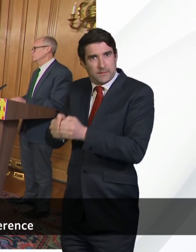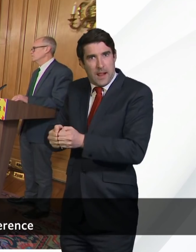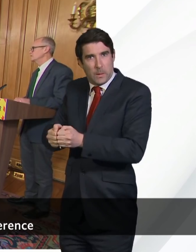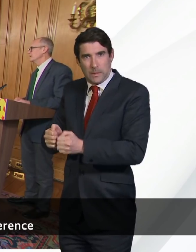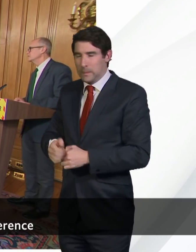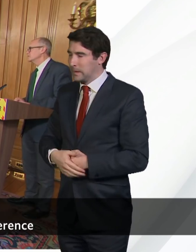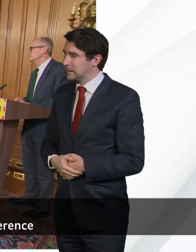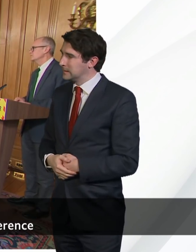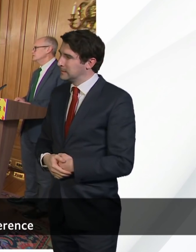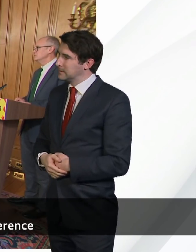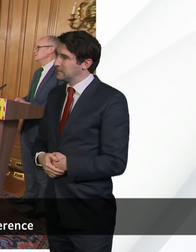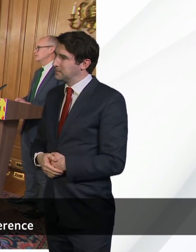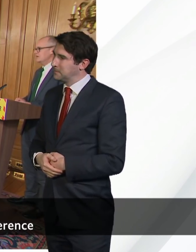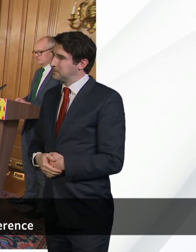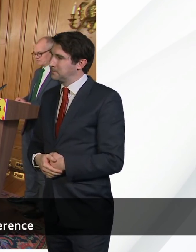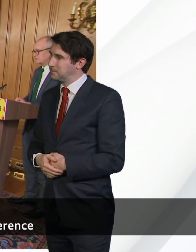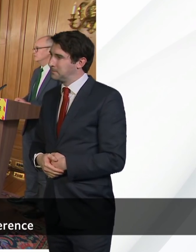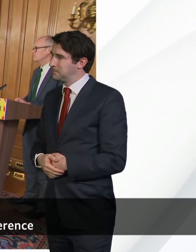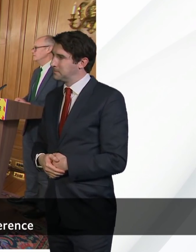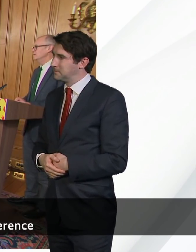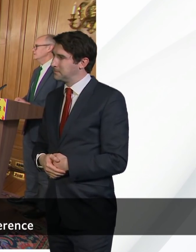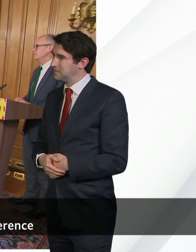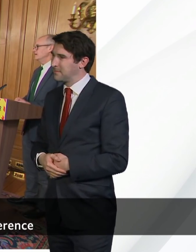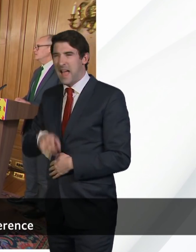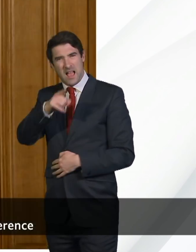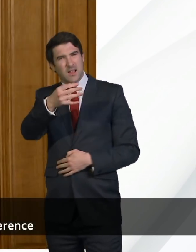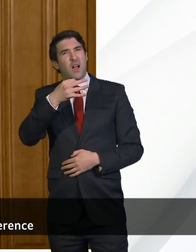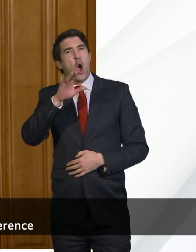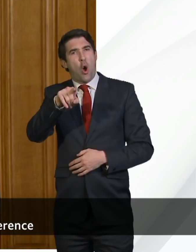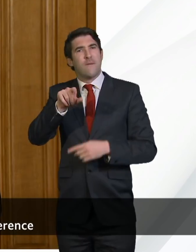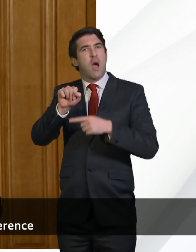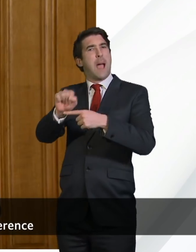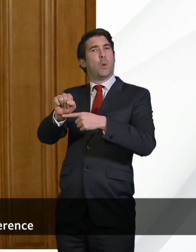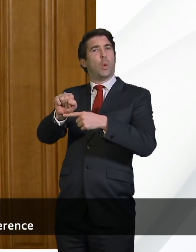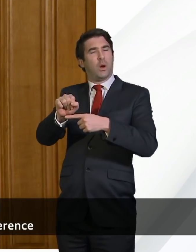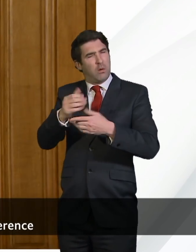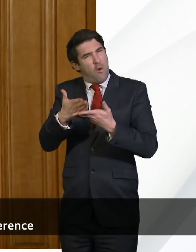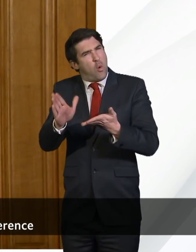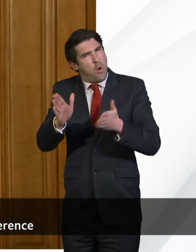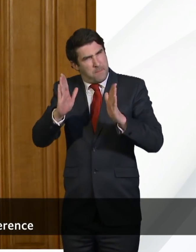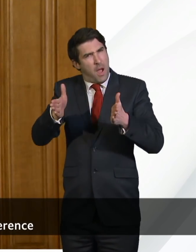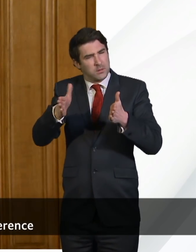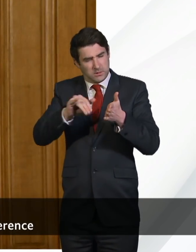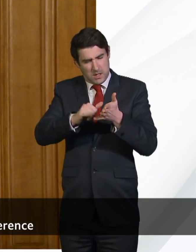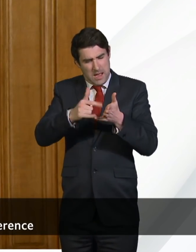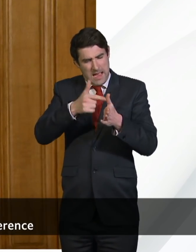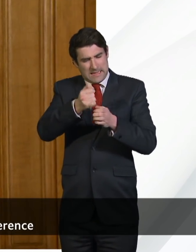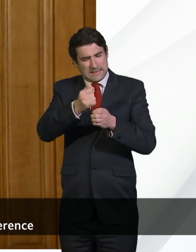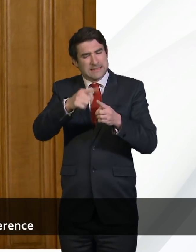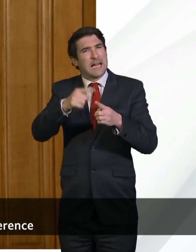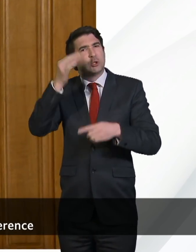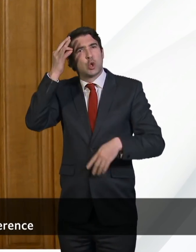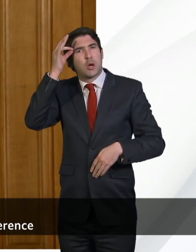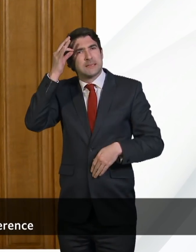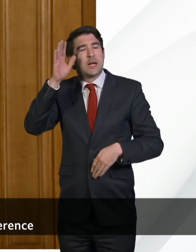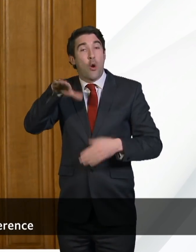course, we would expect to see those results in SAGE, and we'll see them when they are ready and the studies have been completed and they've been properly analysed.